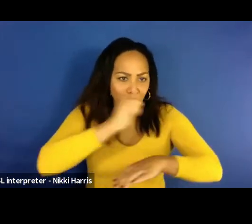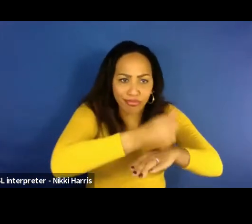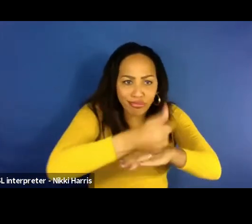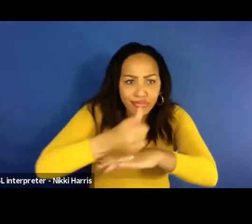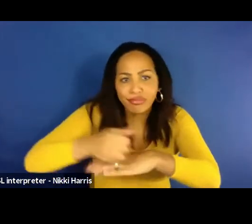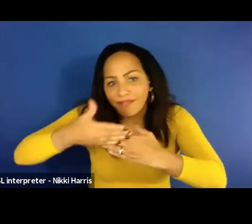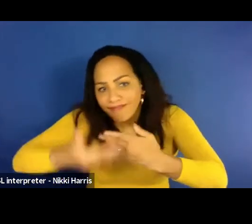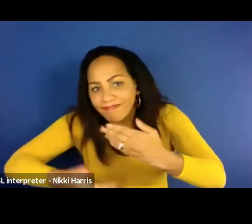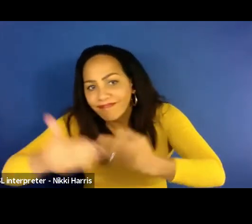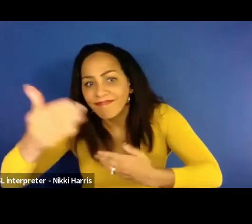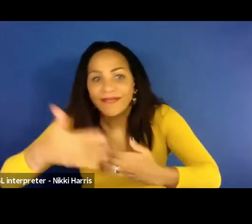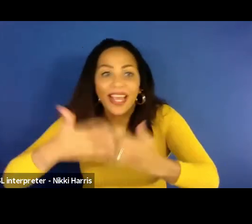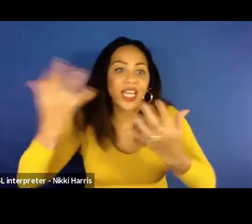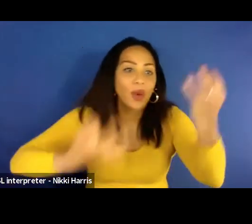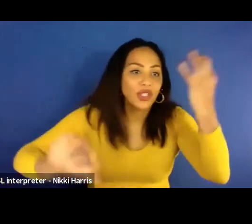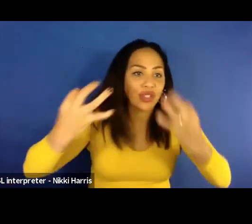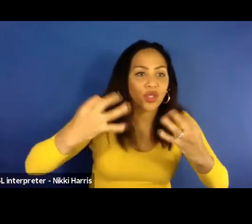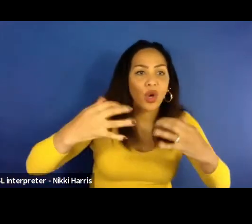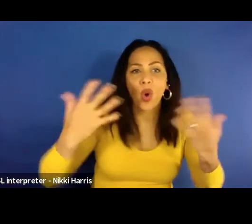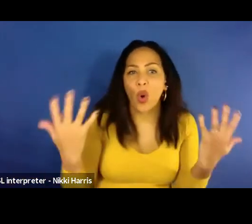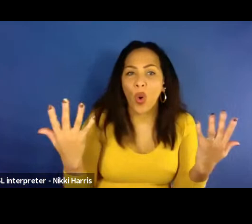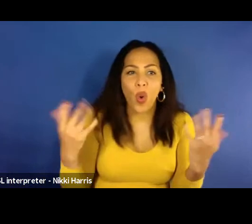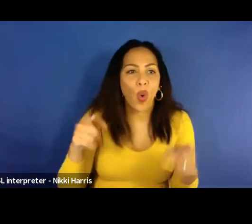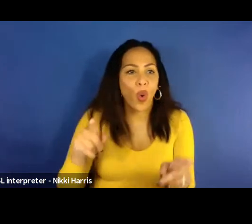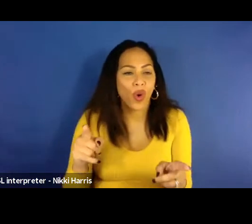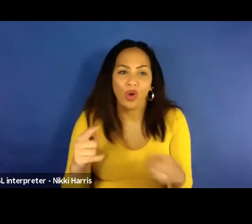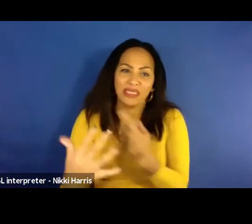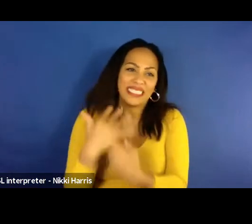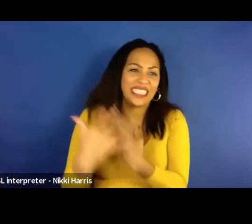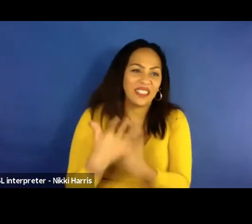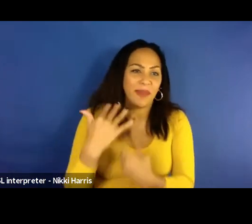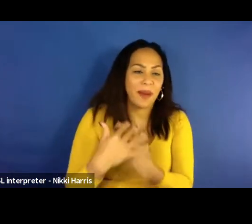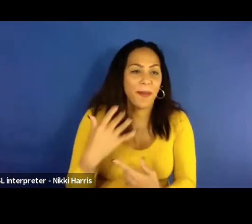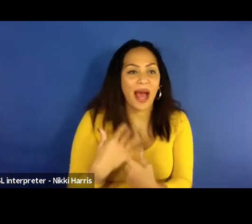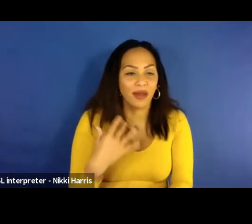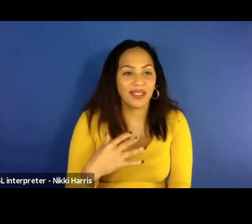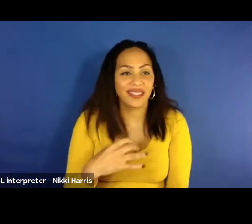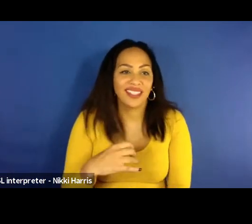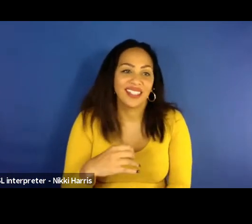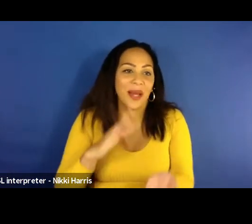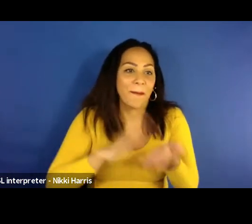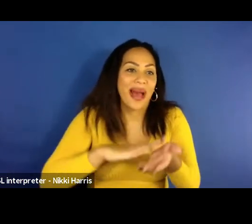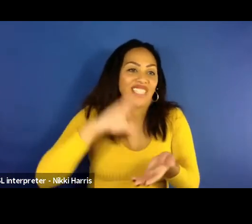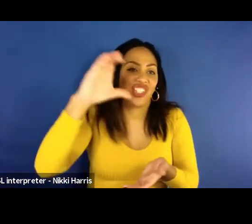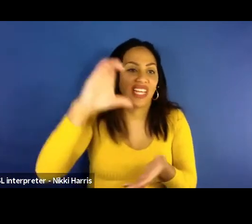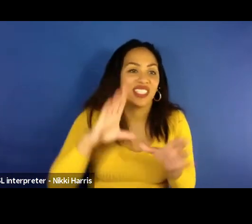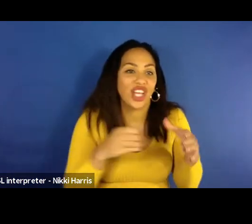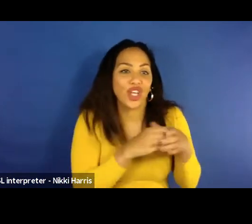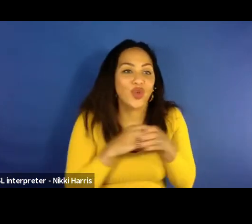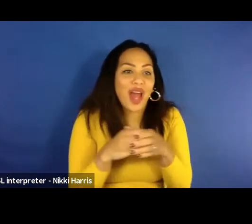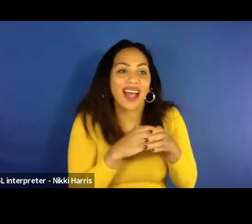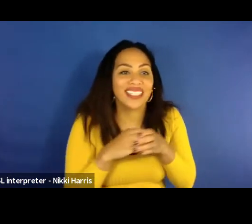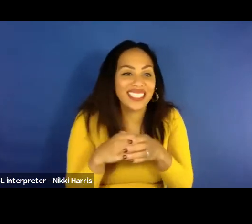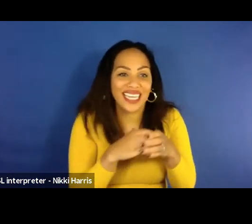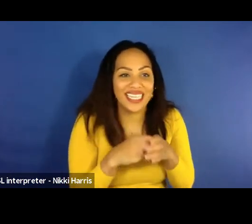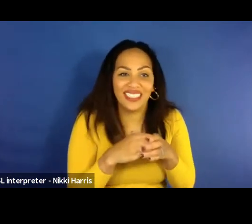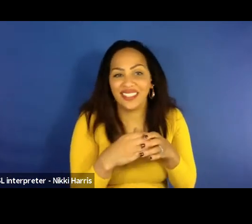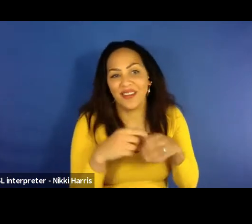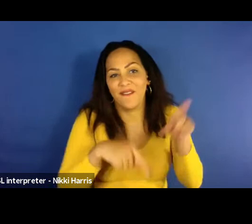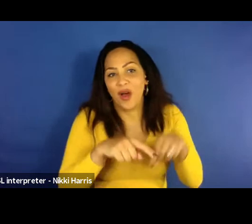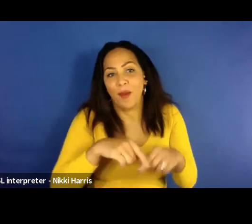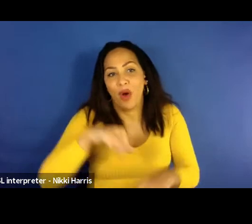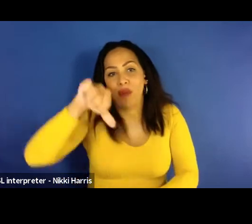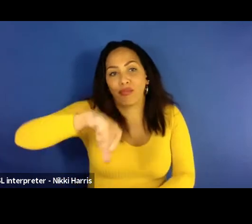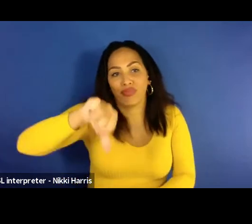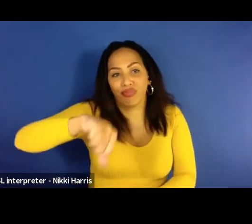if you want to berate me about Man United, now's the time, I guess. Great. I mean, Carl, it's great to have chance for questions. But first of all, can we just give you